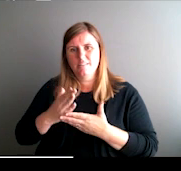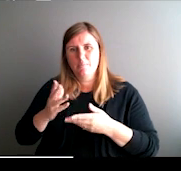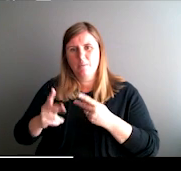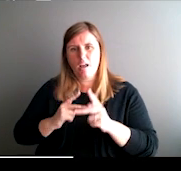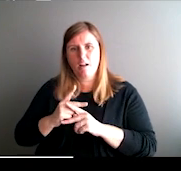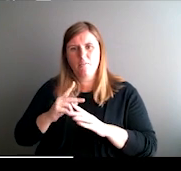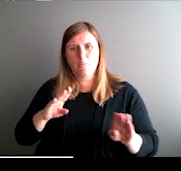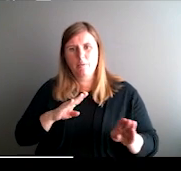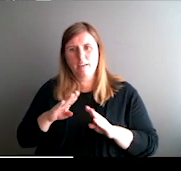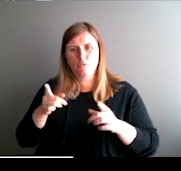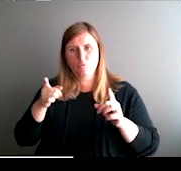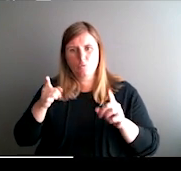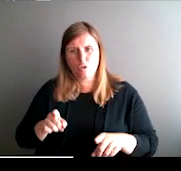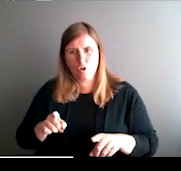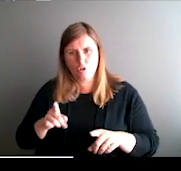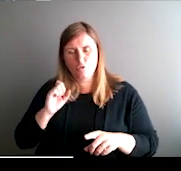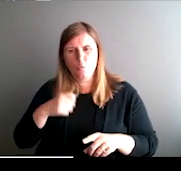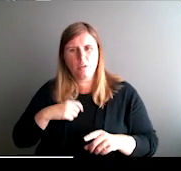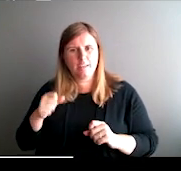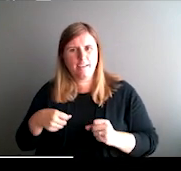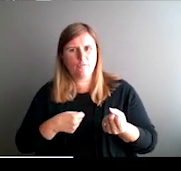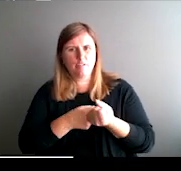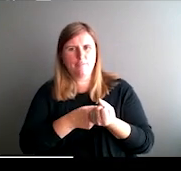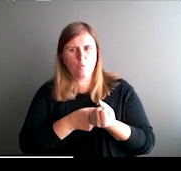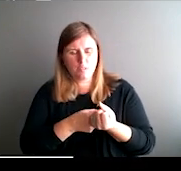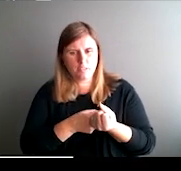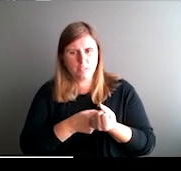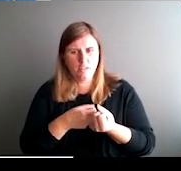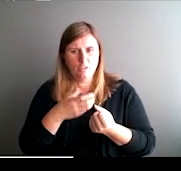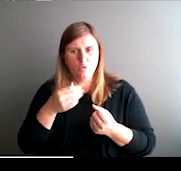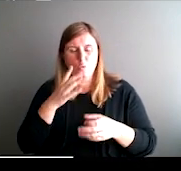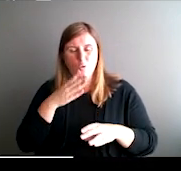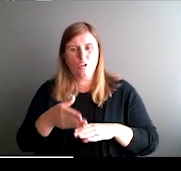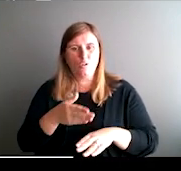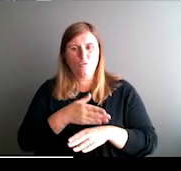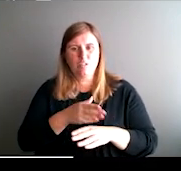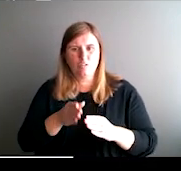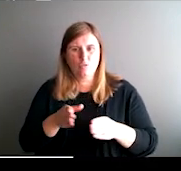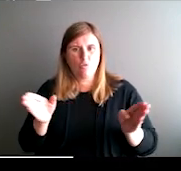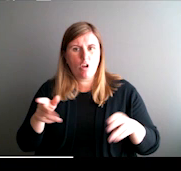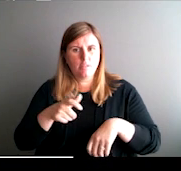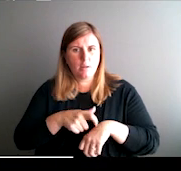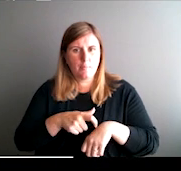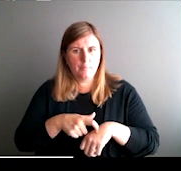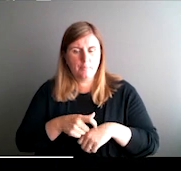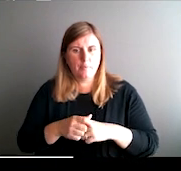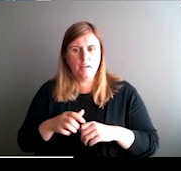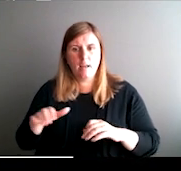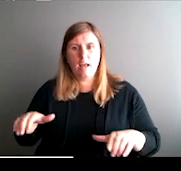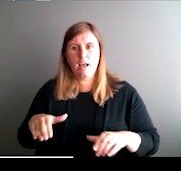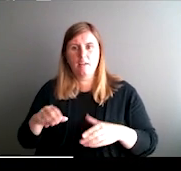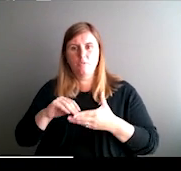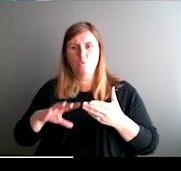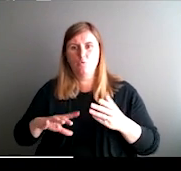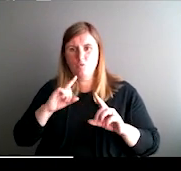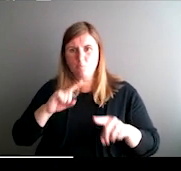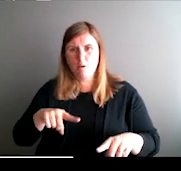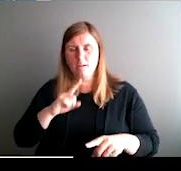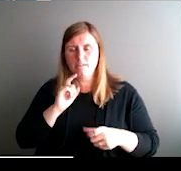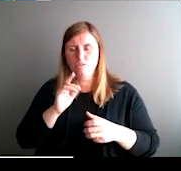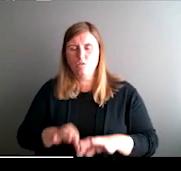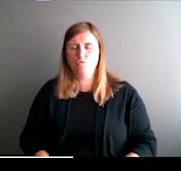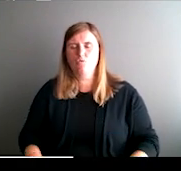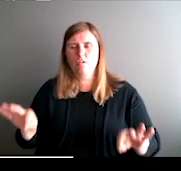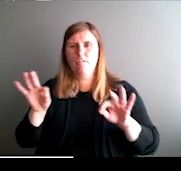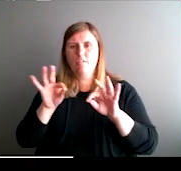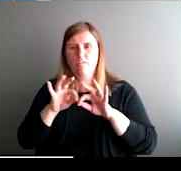behavior to occur so that we can reinforce it, so that it'll increase across time. Active student responding is a